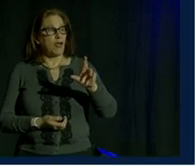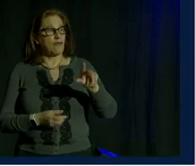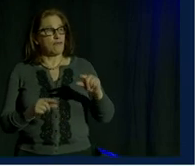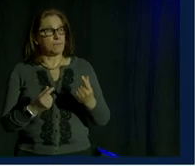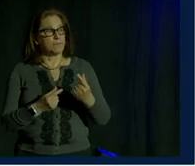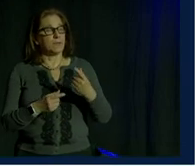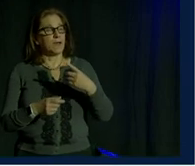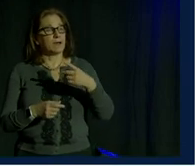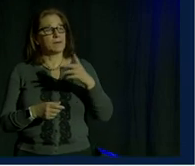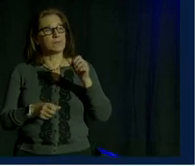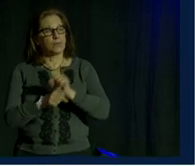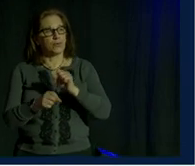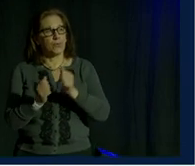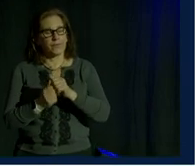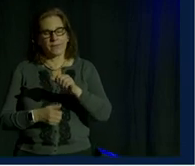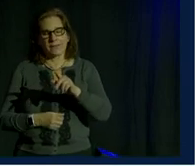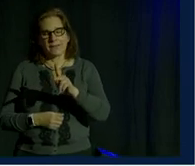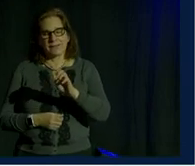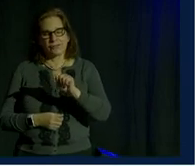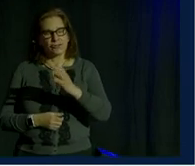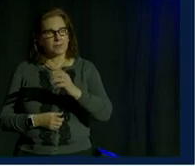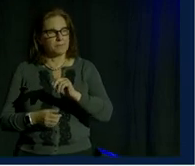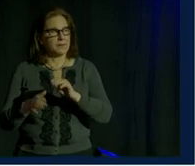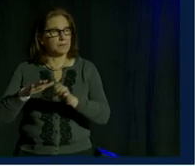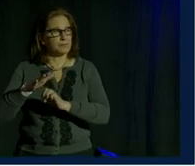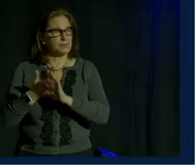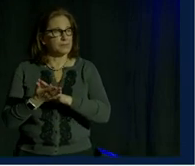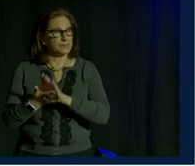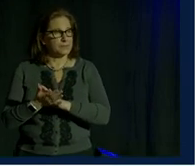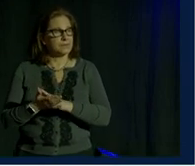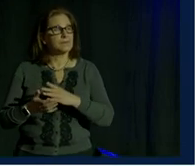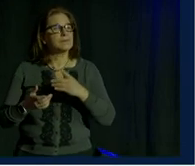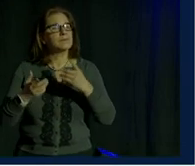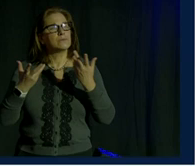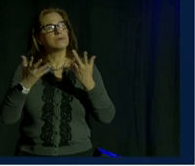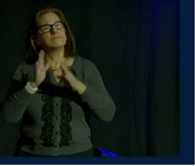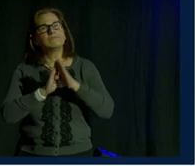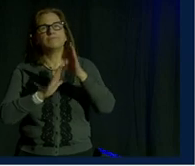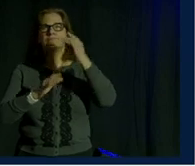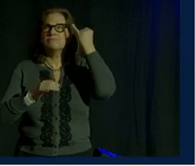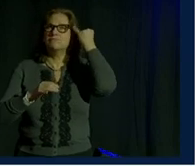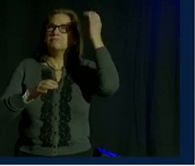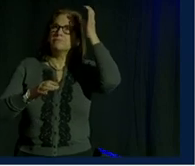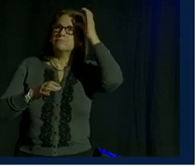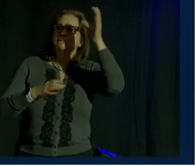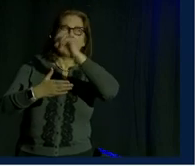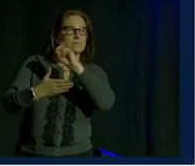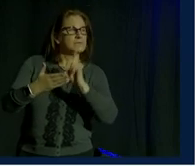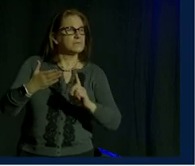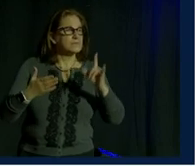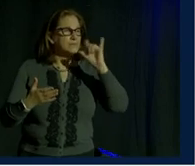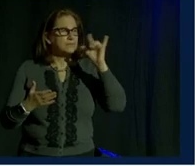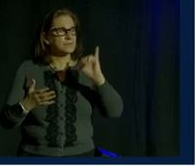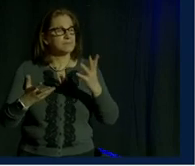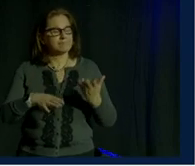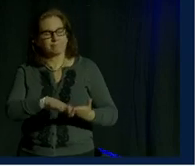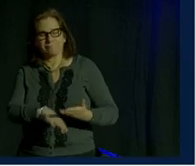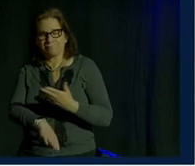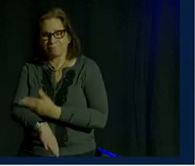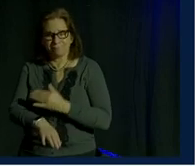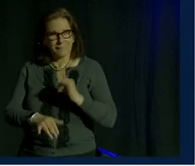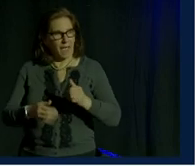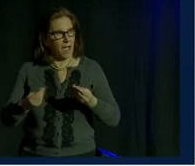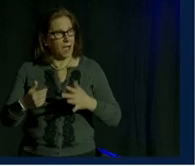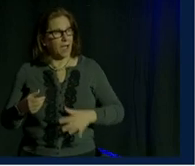the Anacostia community to complete a concept design for the facility and campus improvements. This investment will fill a gap